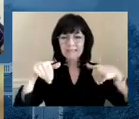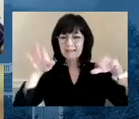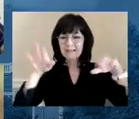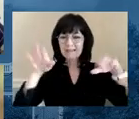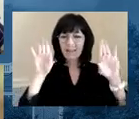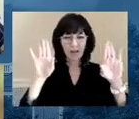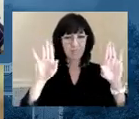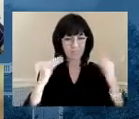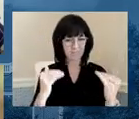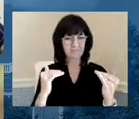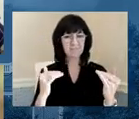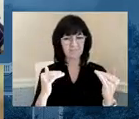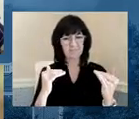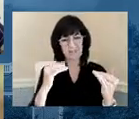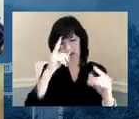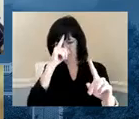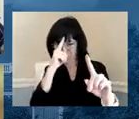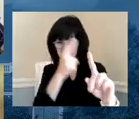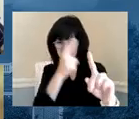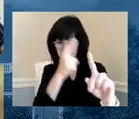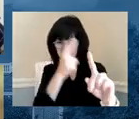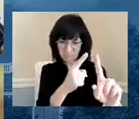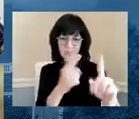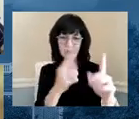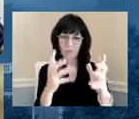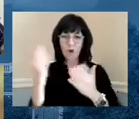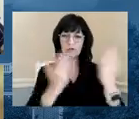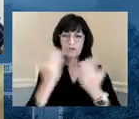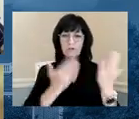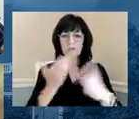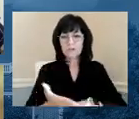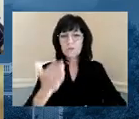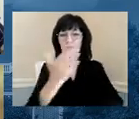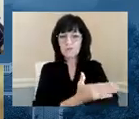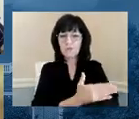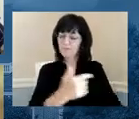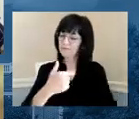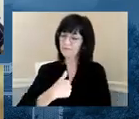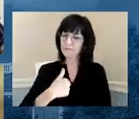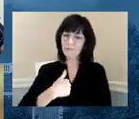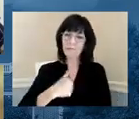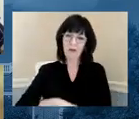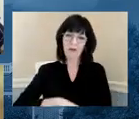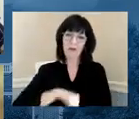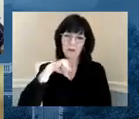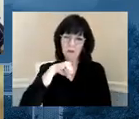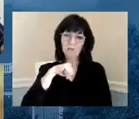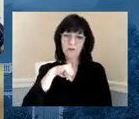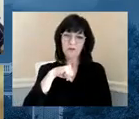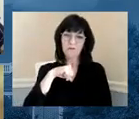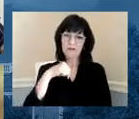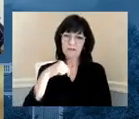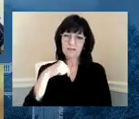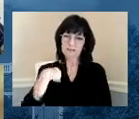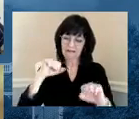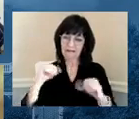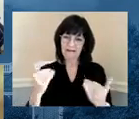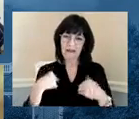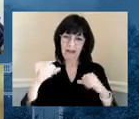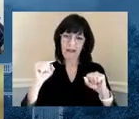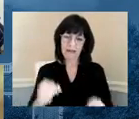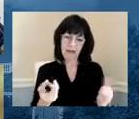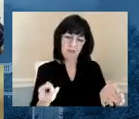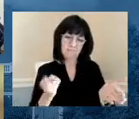It's my privilege as governor now to complete the work, the good work of all the stakeholders, all the folks who